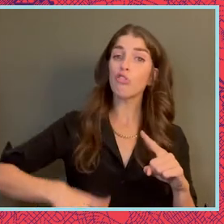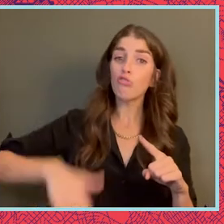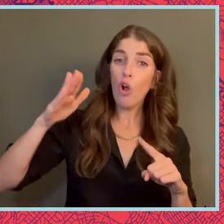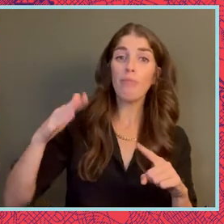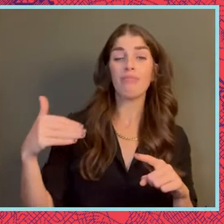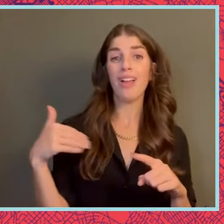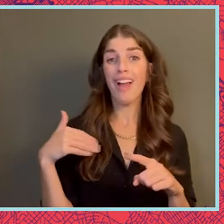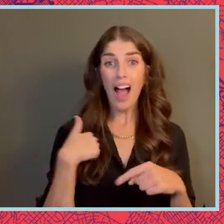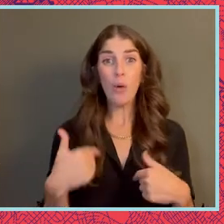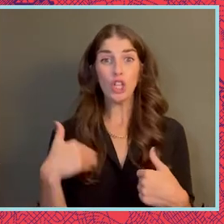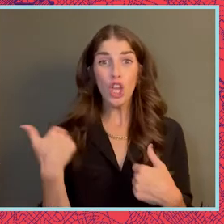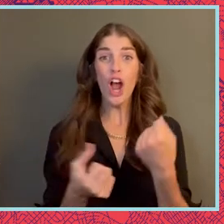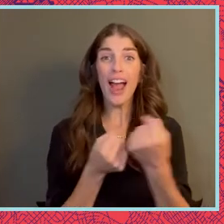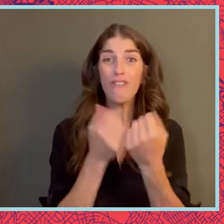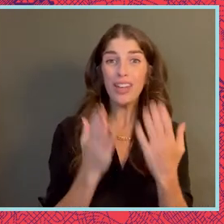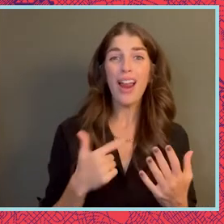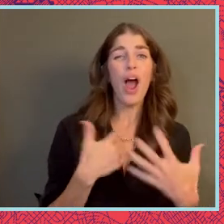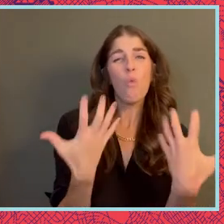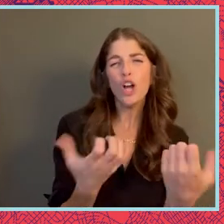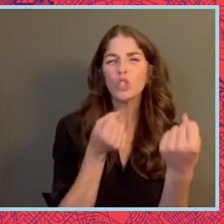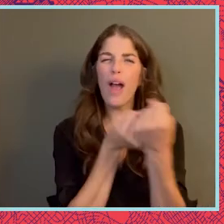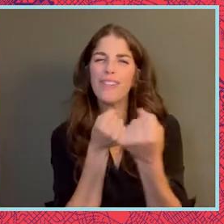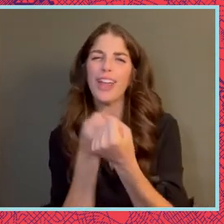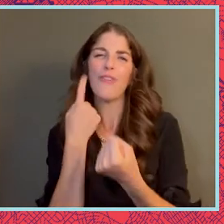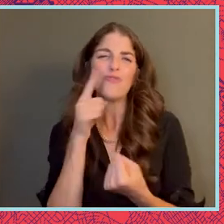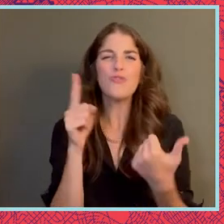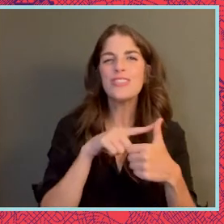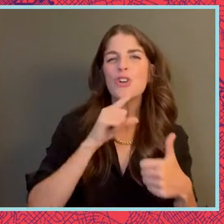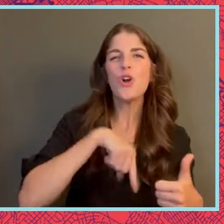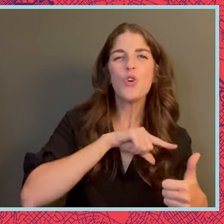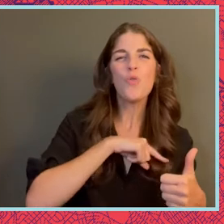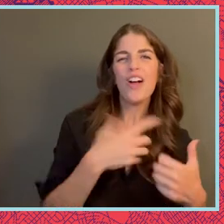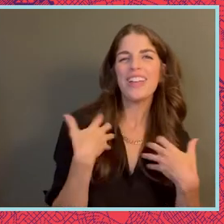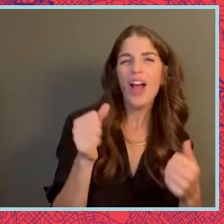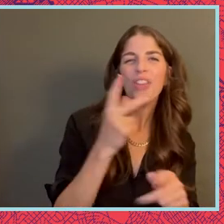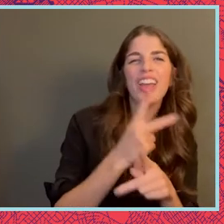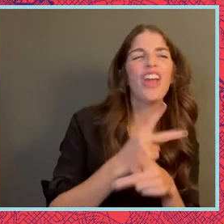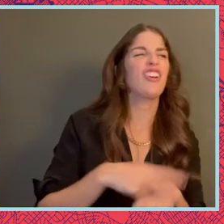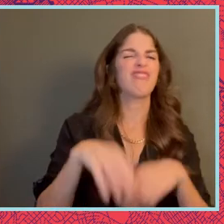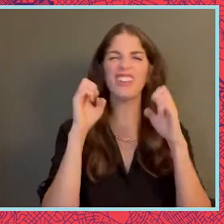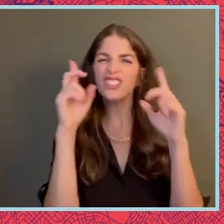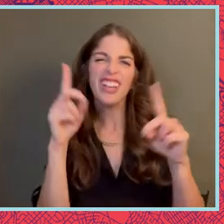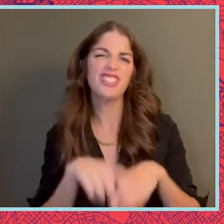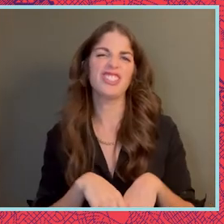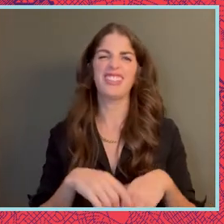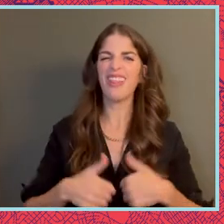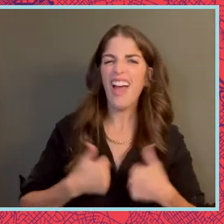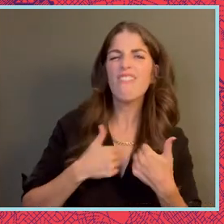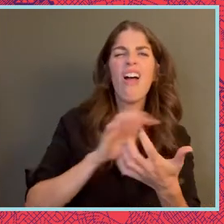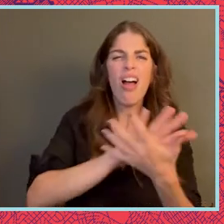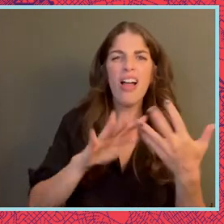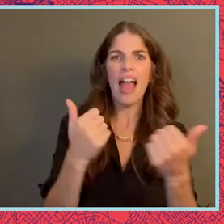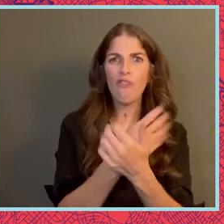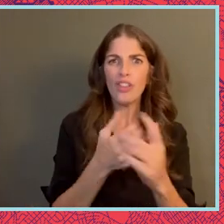when I was growing up as a young advocate who wanted to advocate for quality healthcare, a quality of life, quality education,